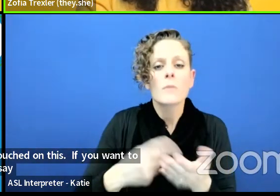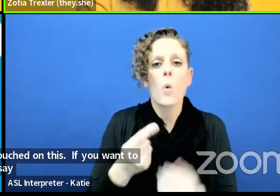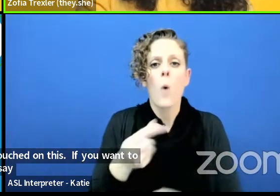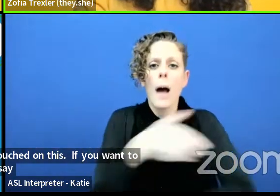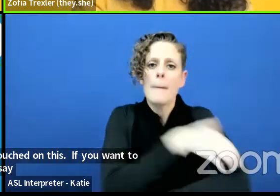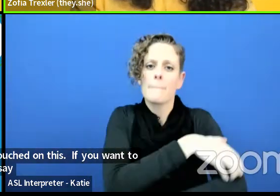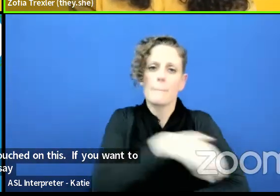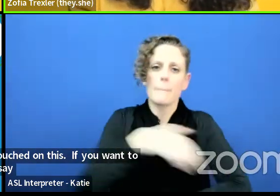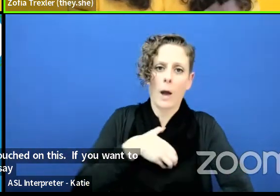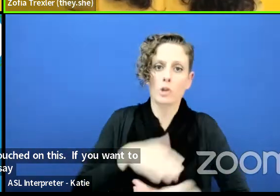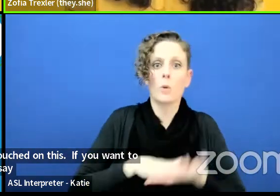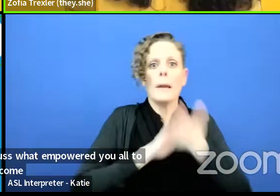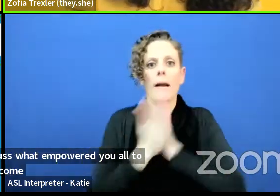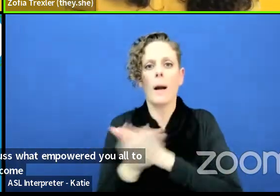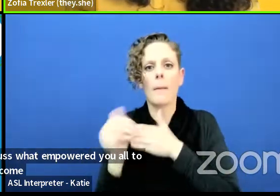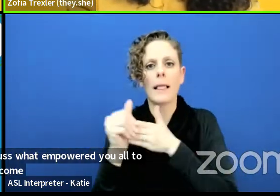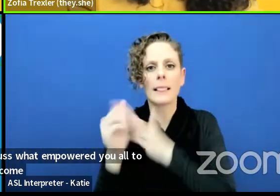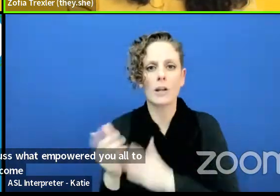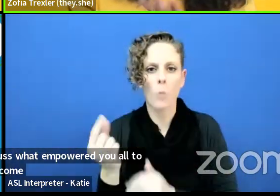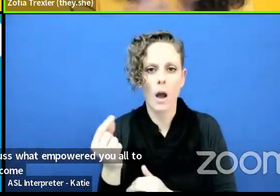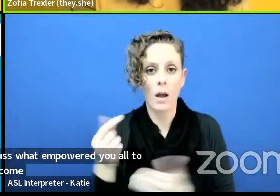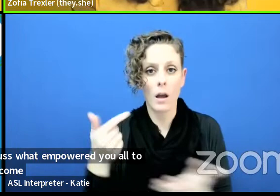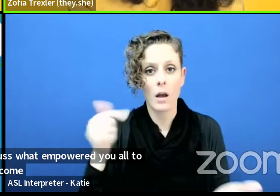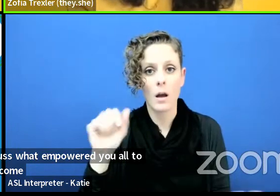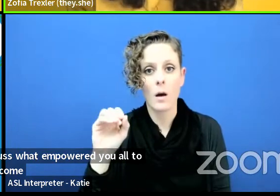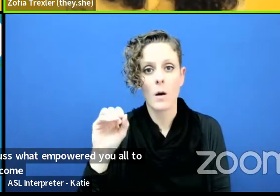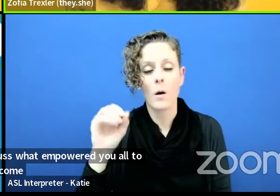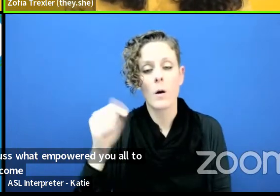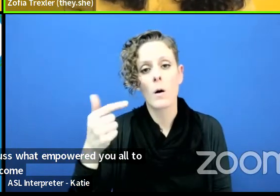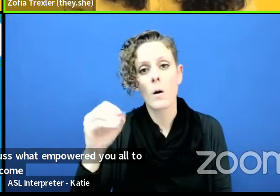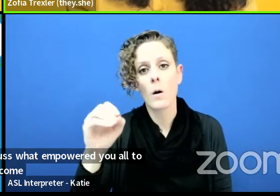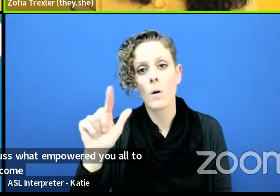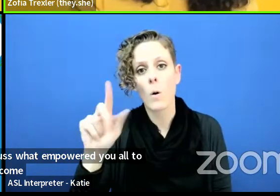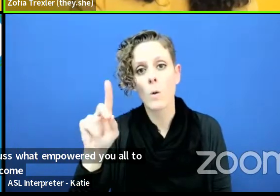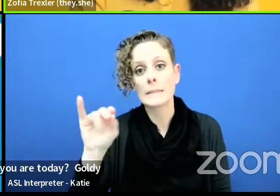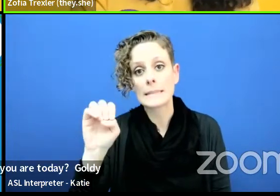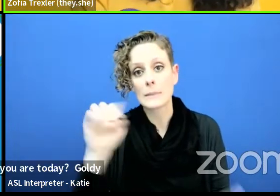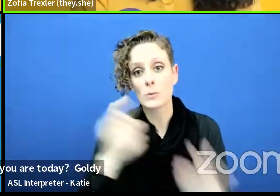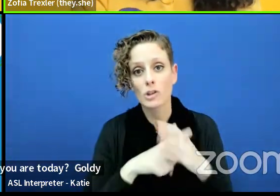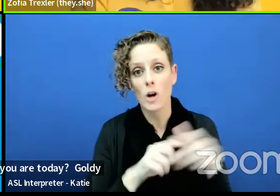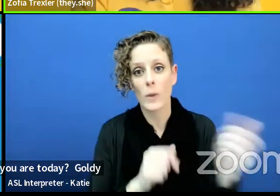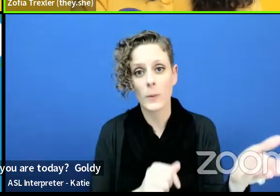today? And Goldie, we can start with you if you'd like.